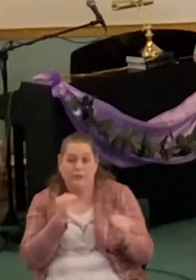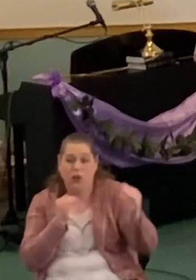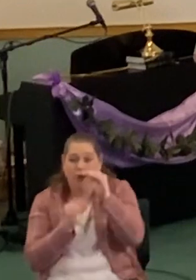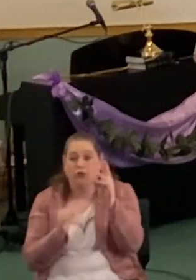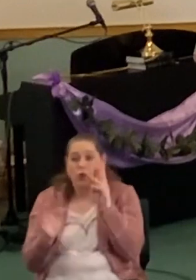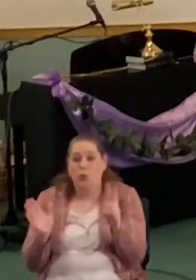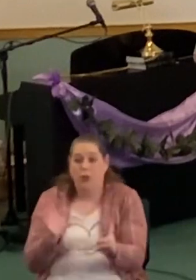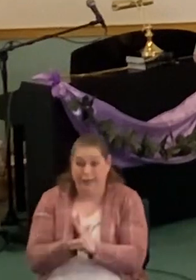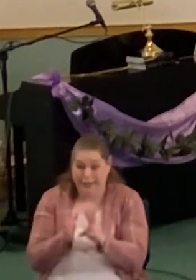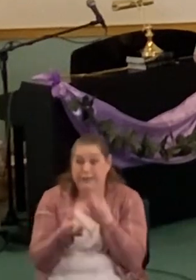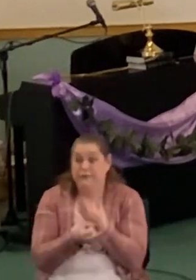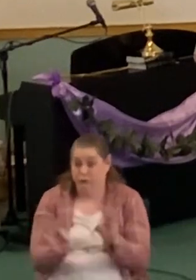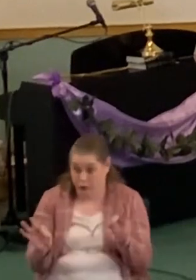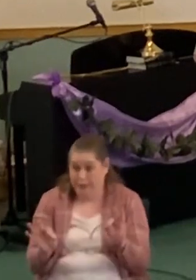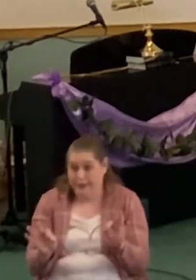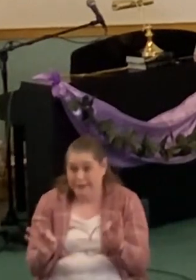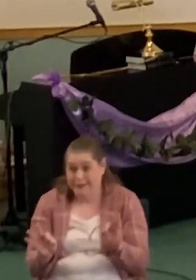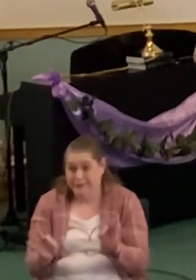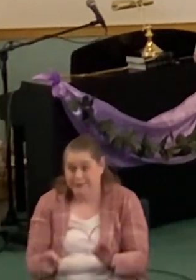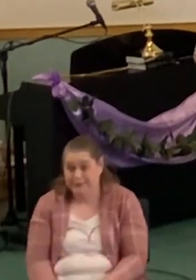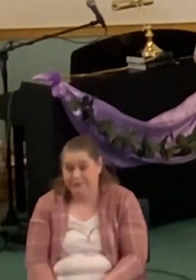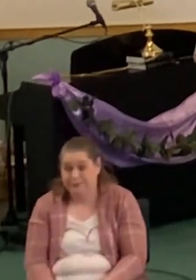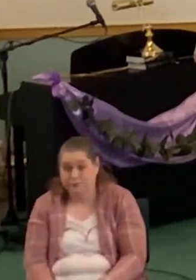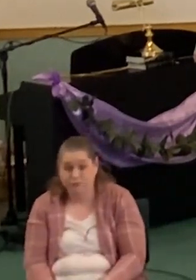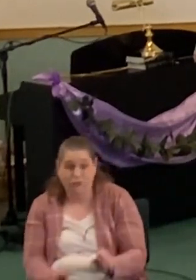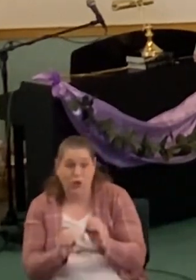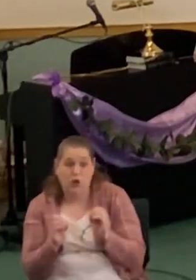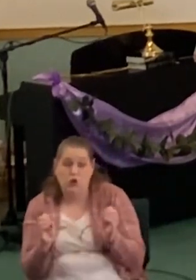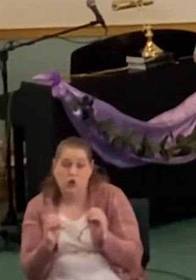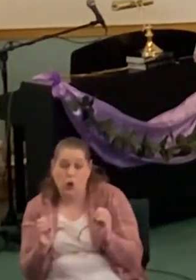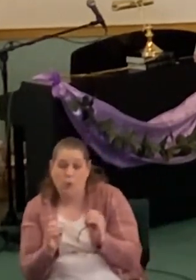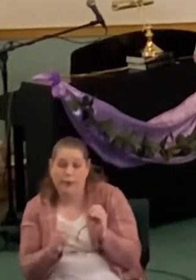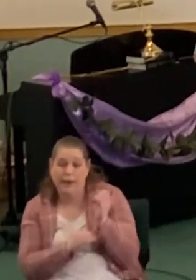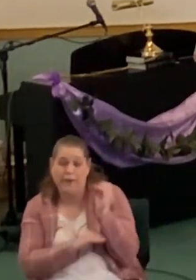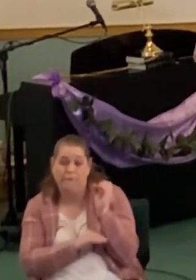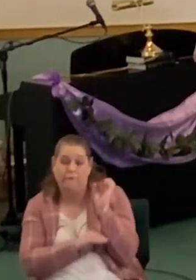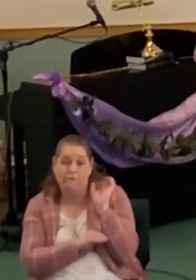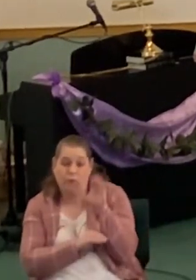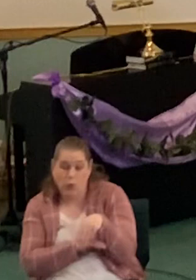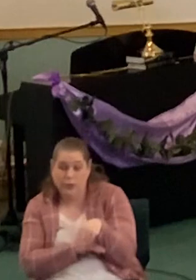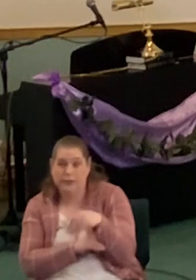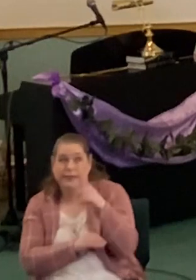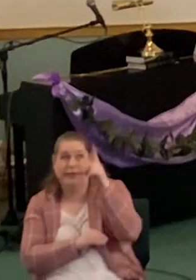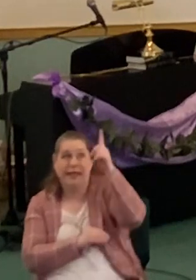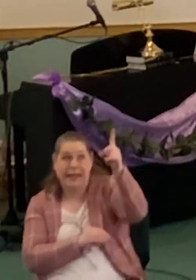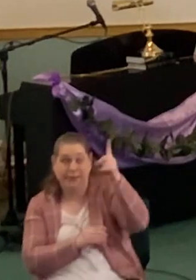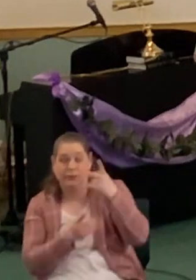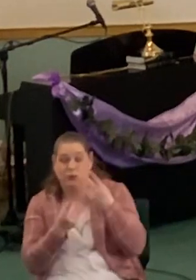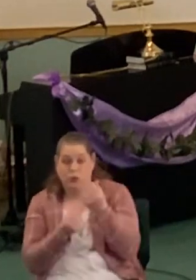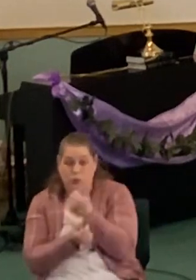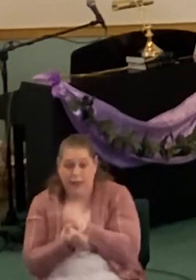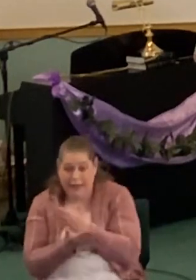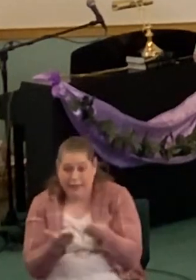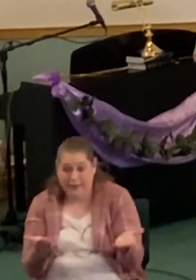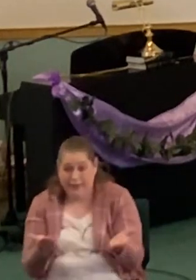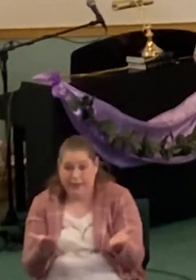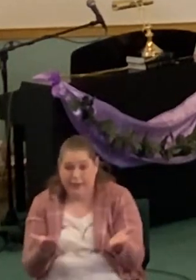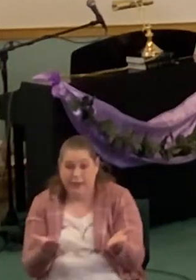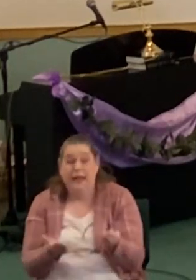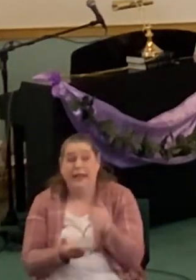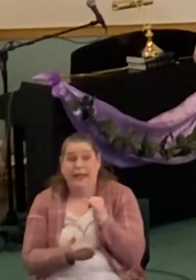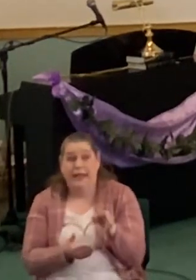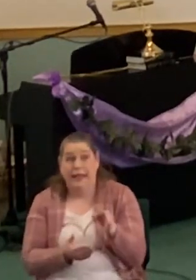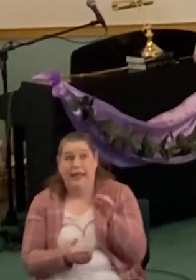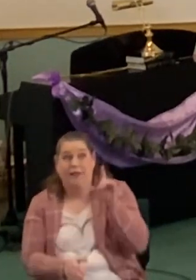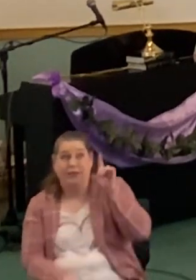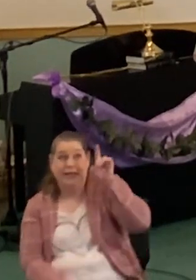also free, for nobody forces him to do anything, and whatever he does is in accord